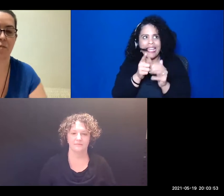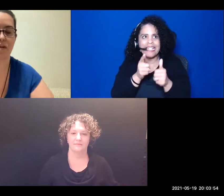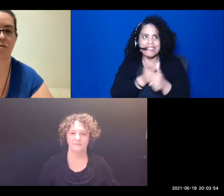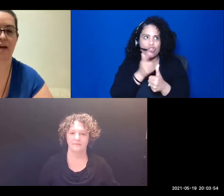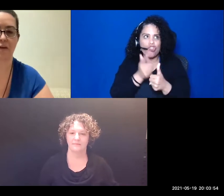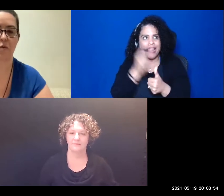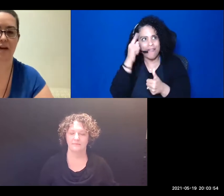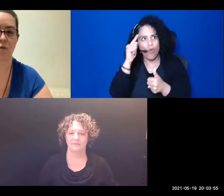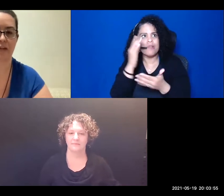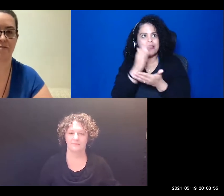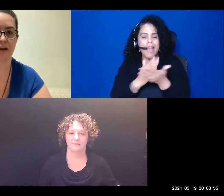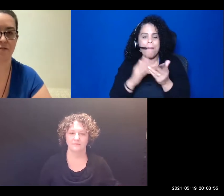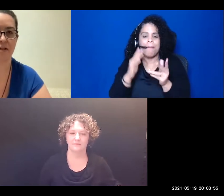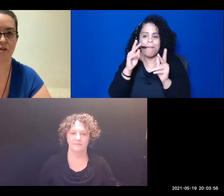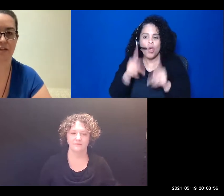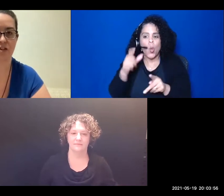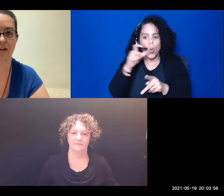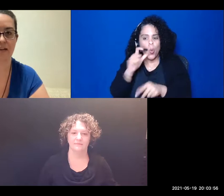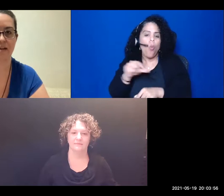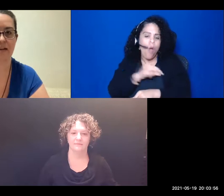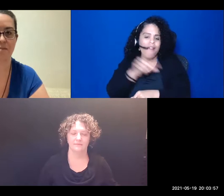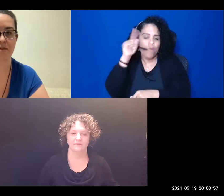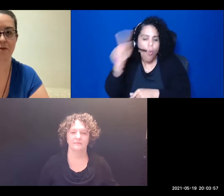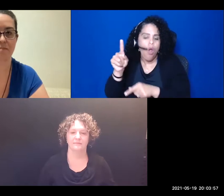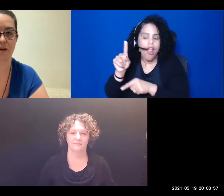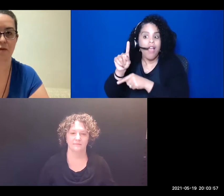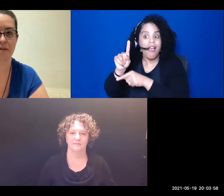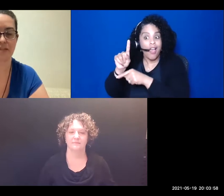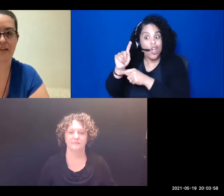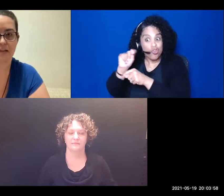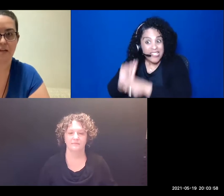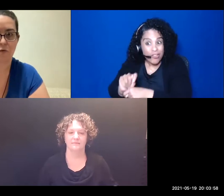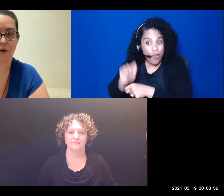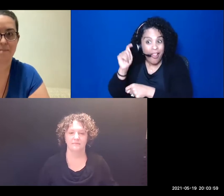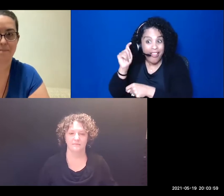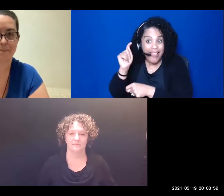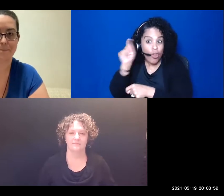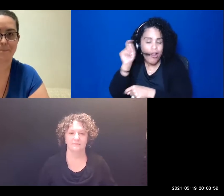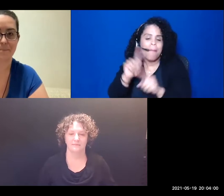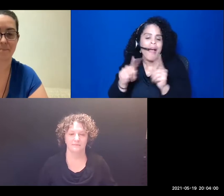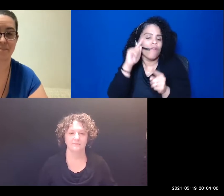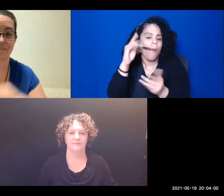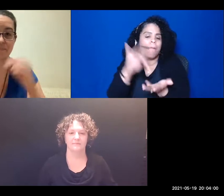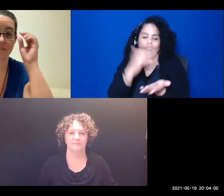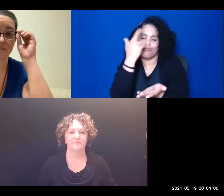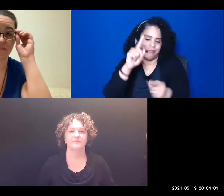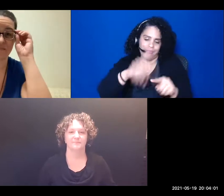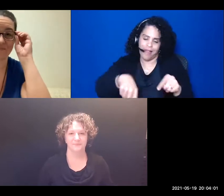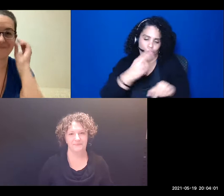for someone who would otherwise qualify for a traditional hearing aid, but for a medical reason, they can't use one.